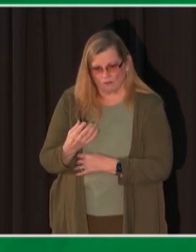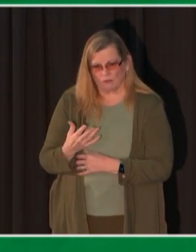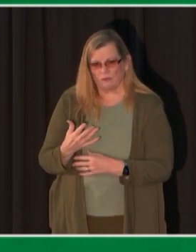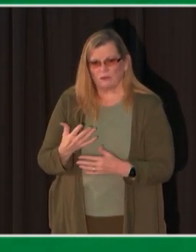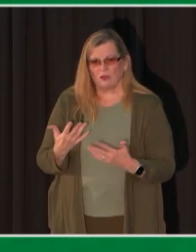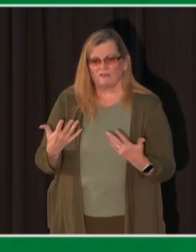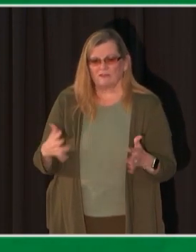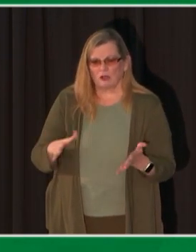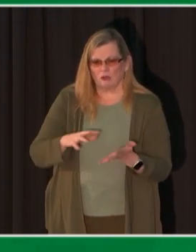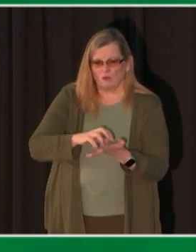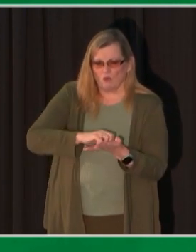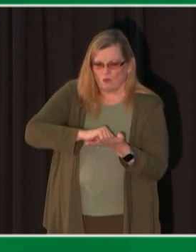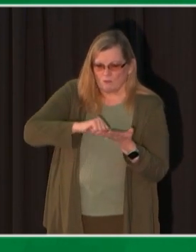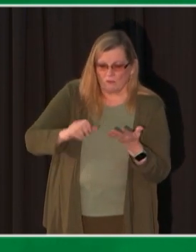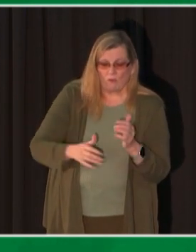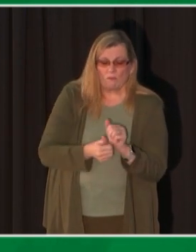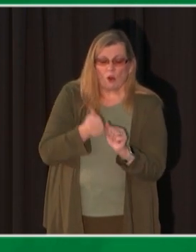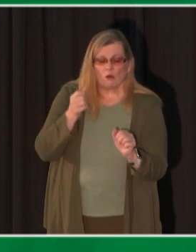our homeless